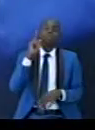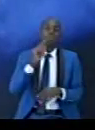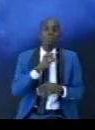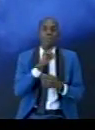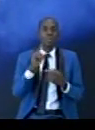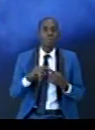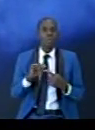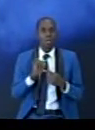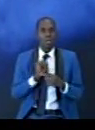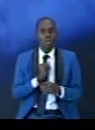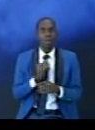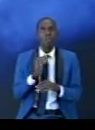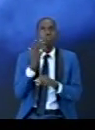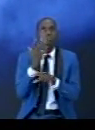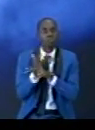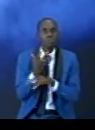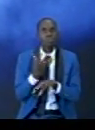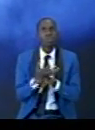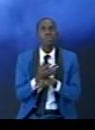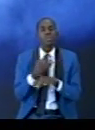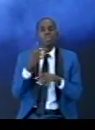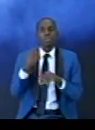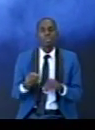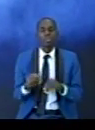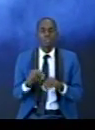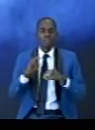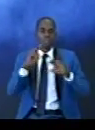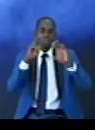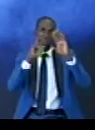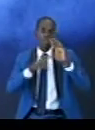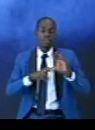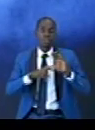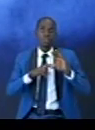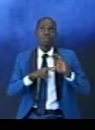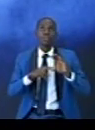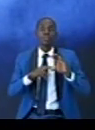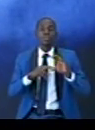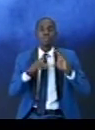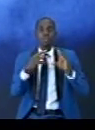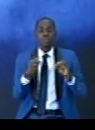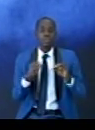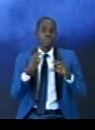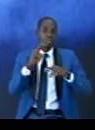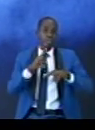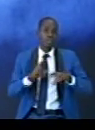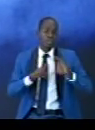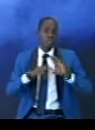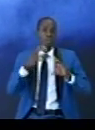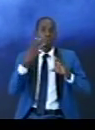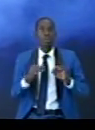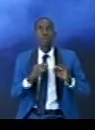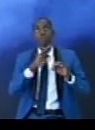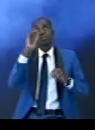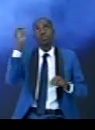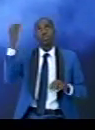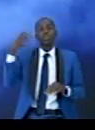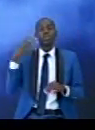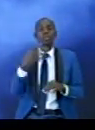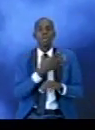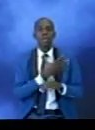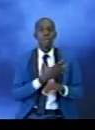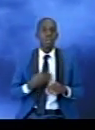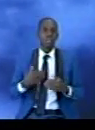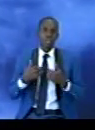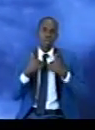beseech the throne of grace, hear my voice, have mercy also upon me, and answer